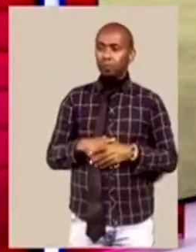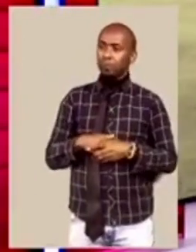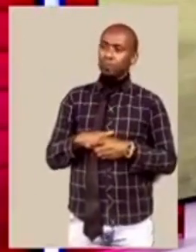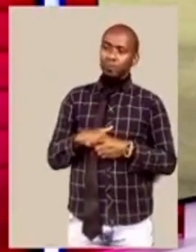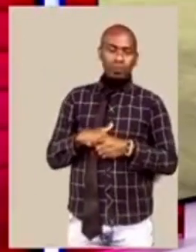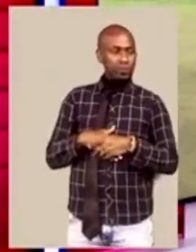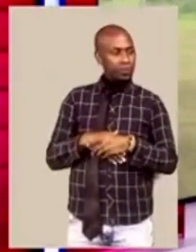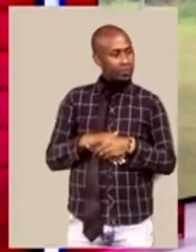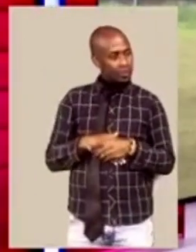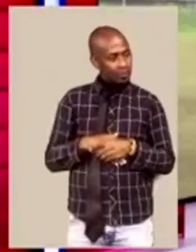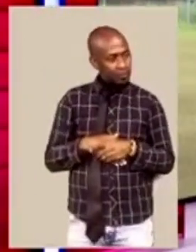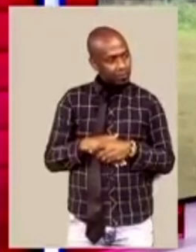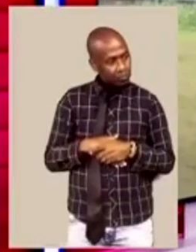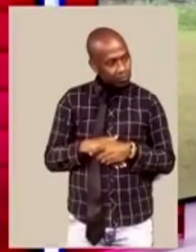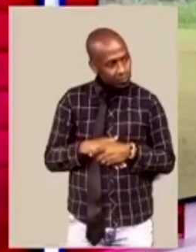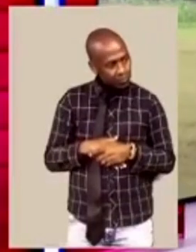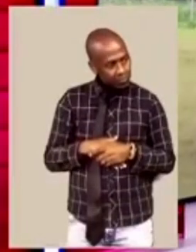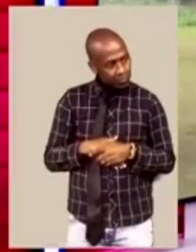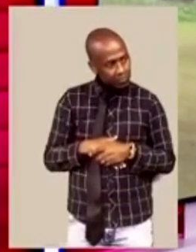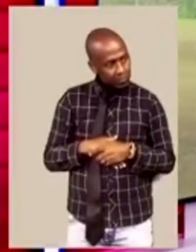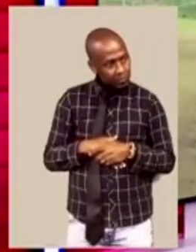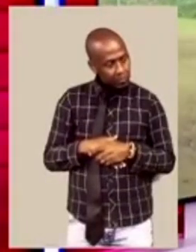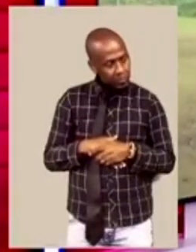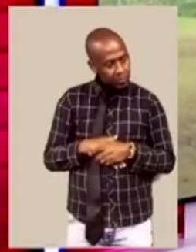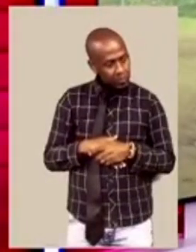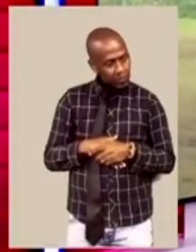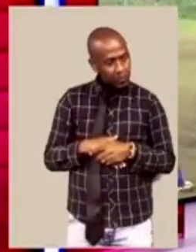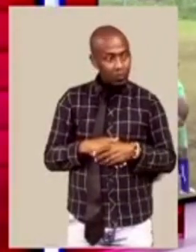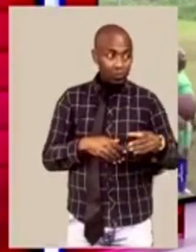you. Thank you.